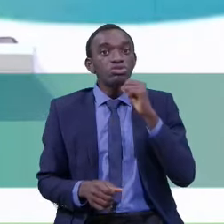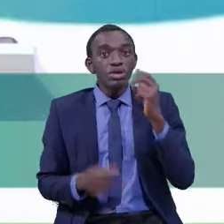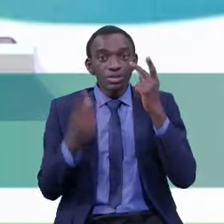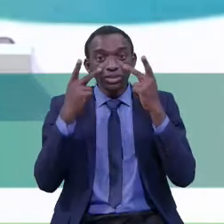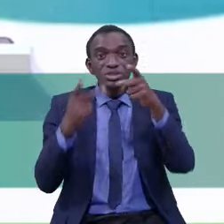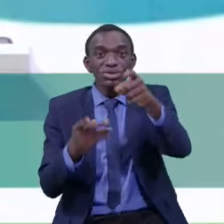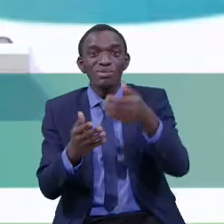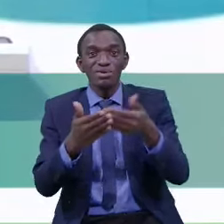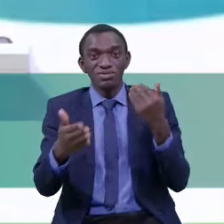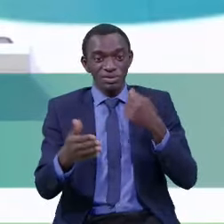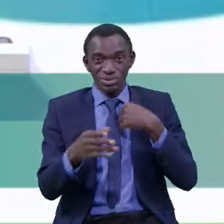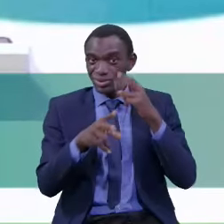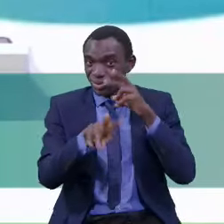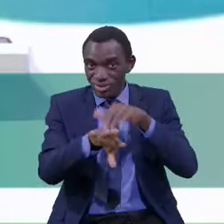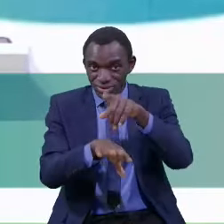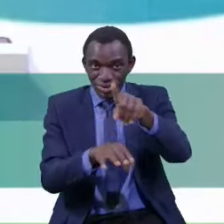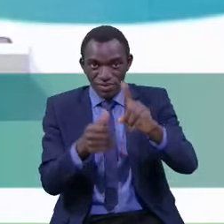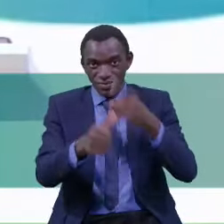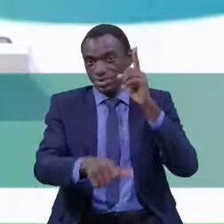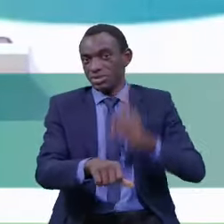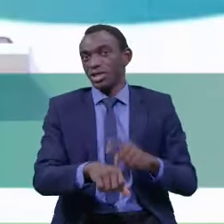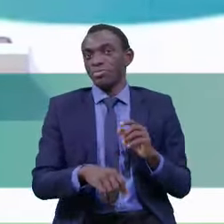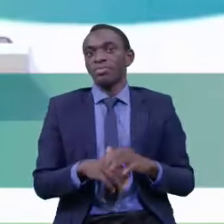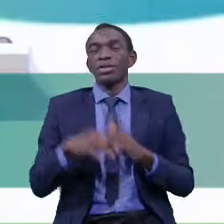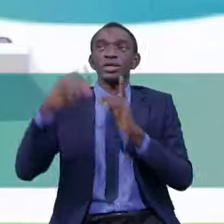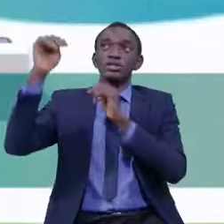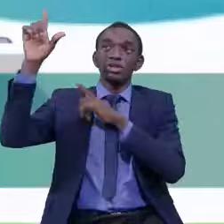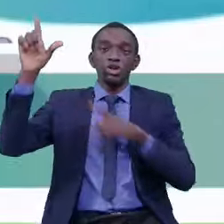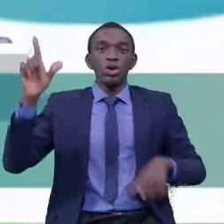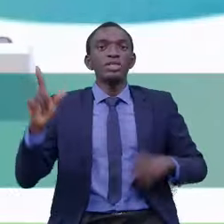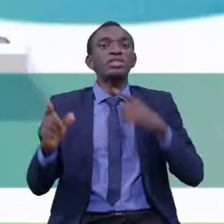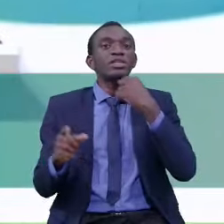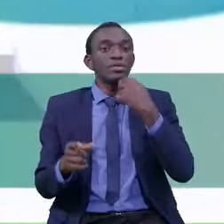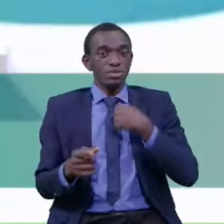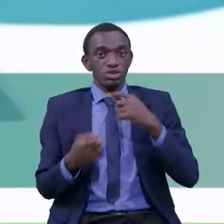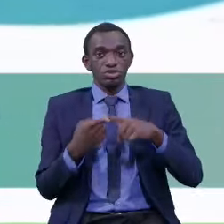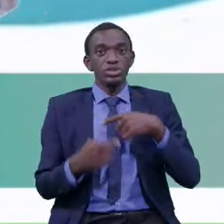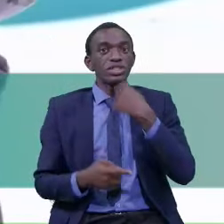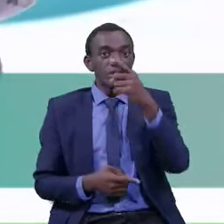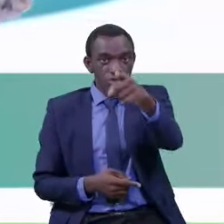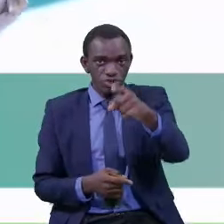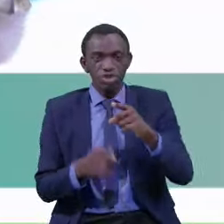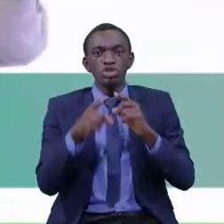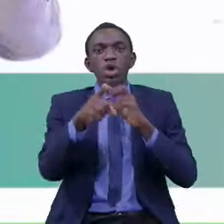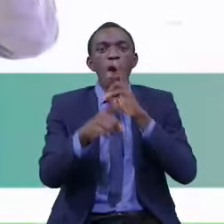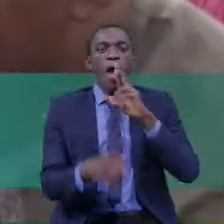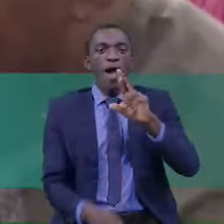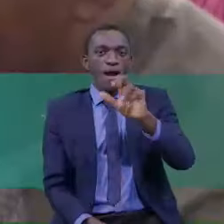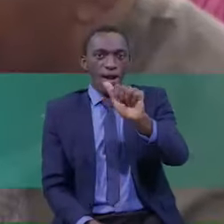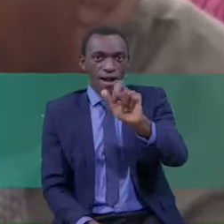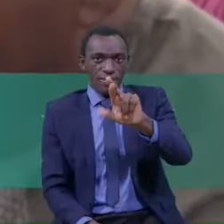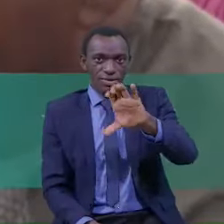first time. And the Lord said, I shall say to you, you are the Archippus, the new